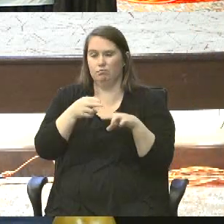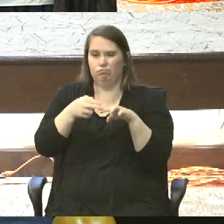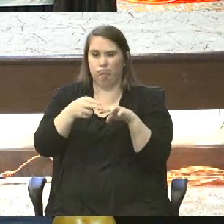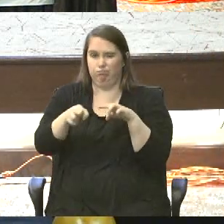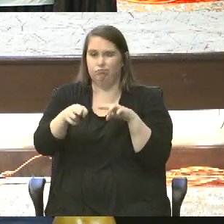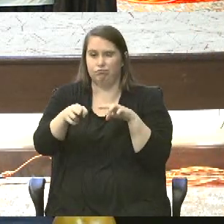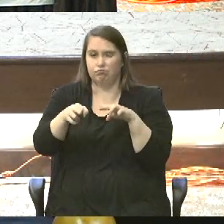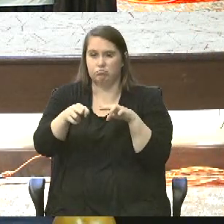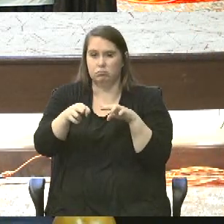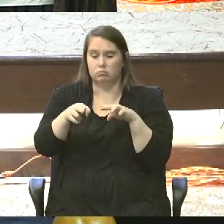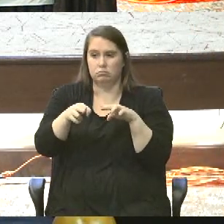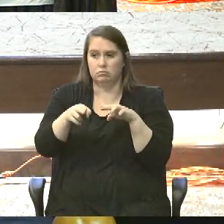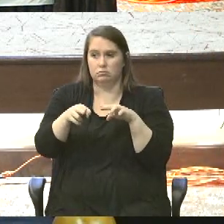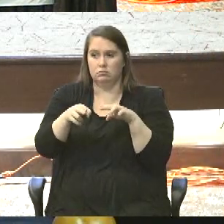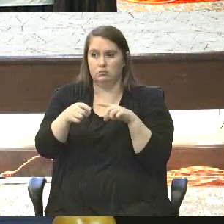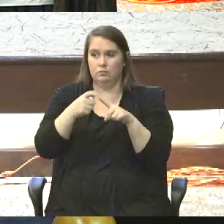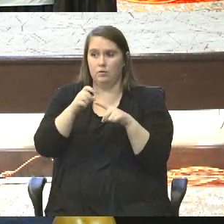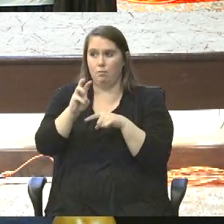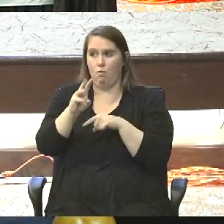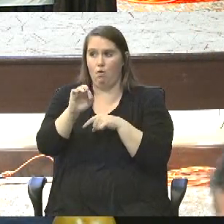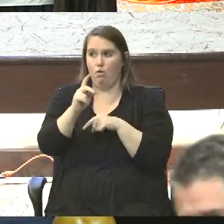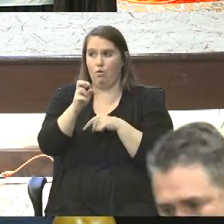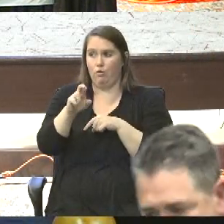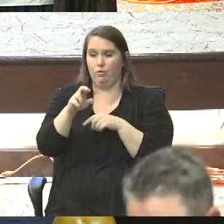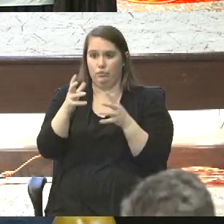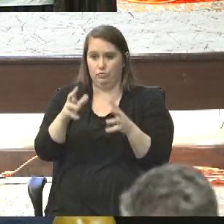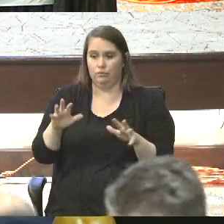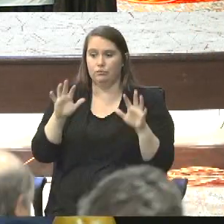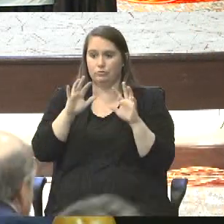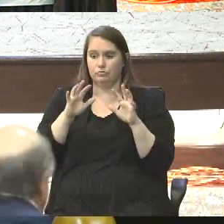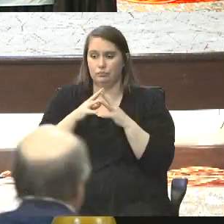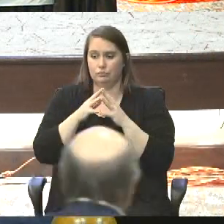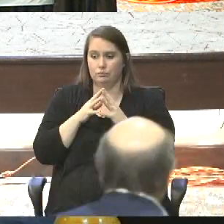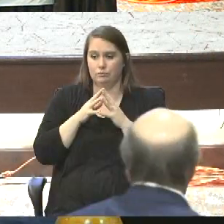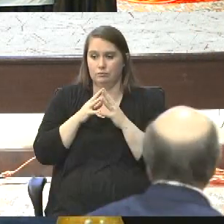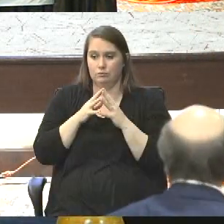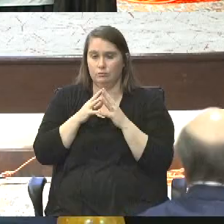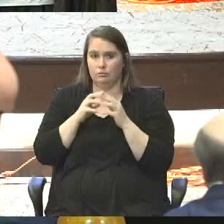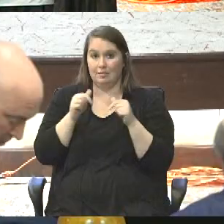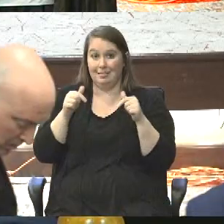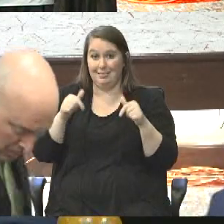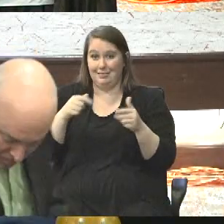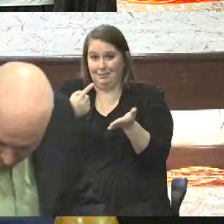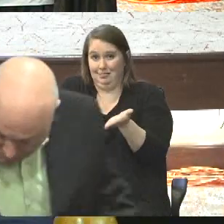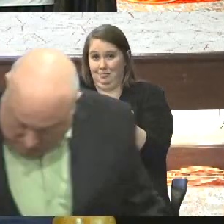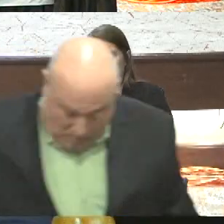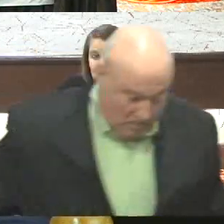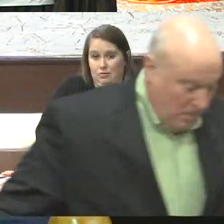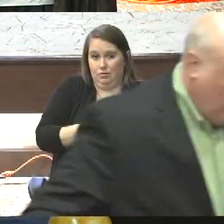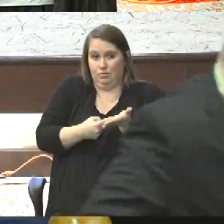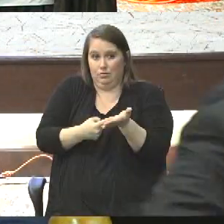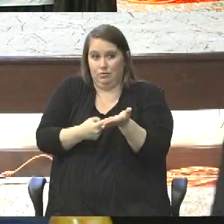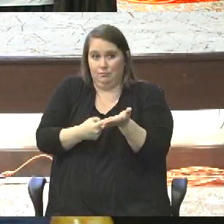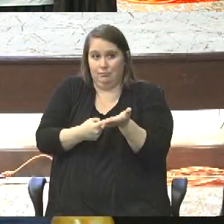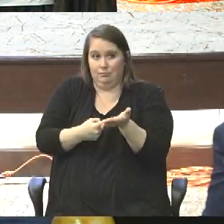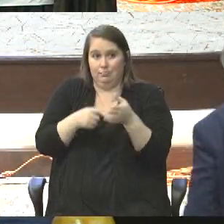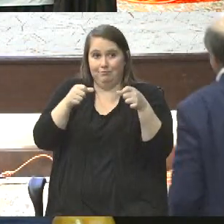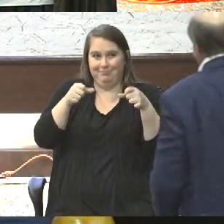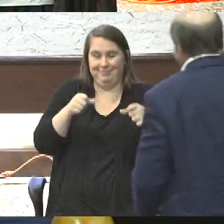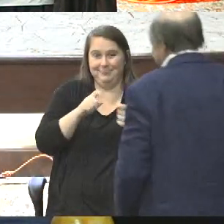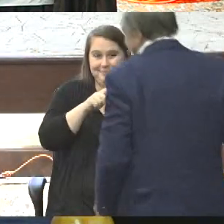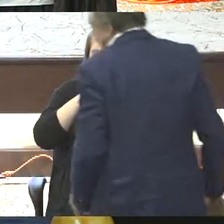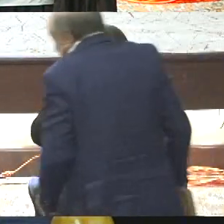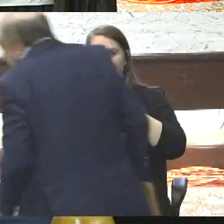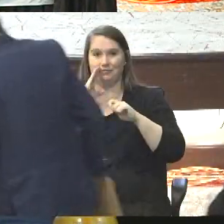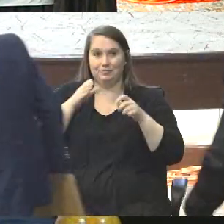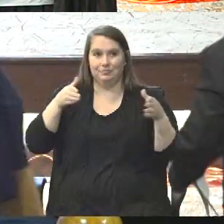invite Jed Walker and Charles Lee Come on up. This is a discussion of proposed changes to our street and